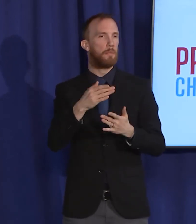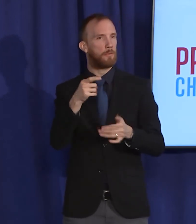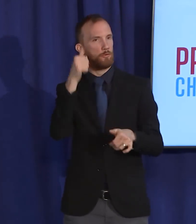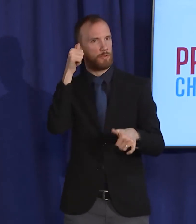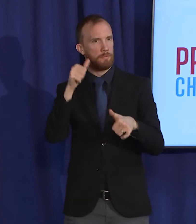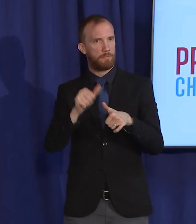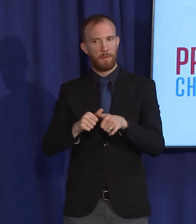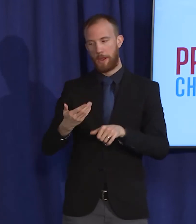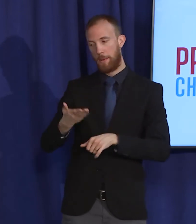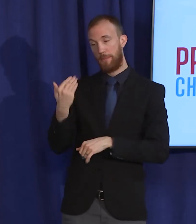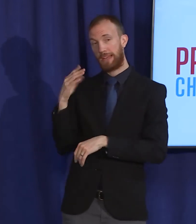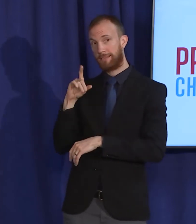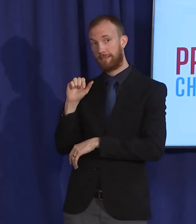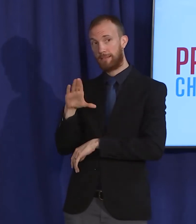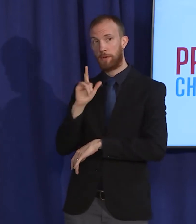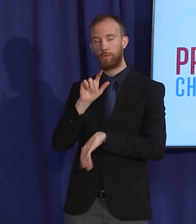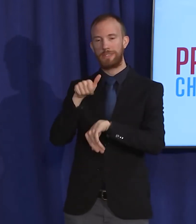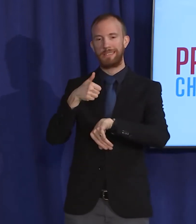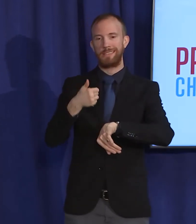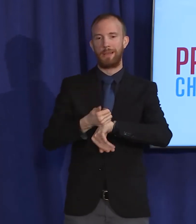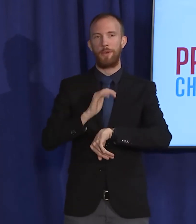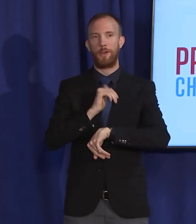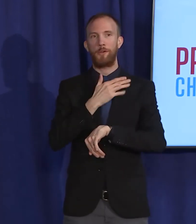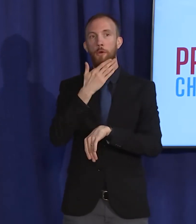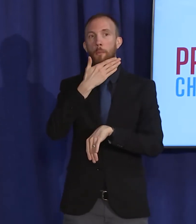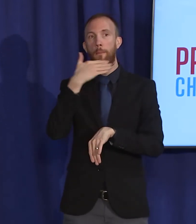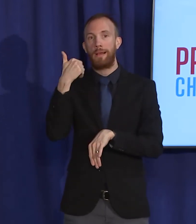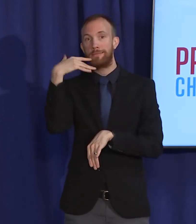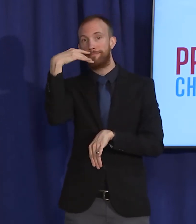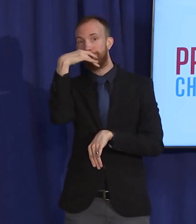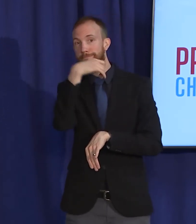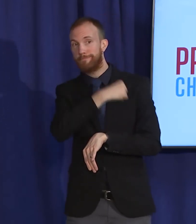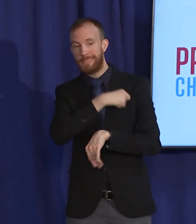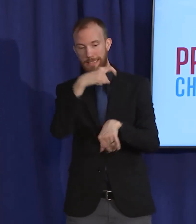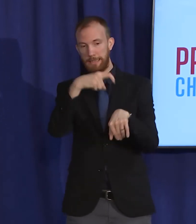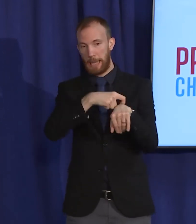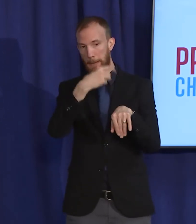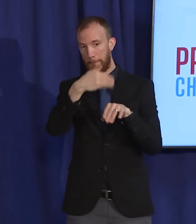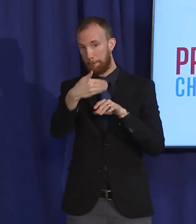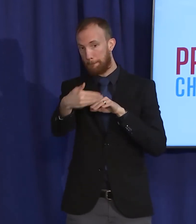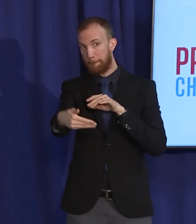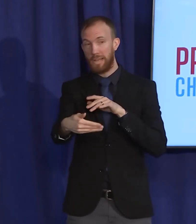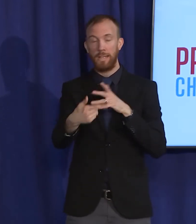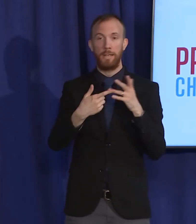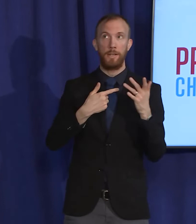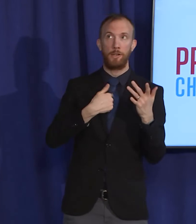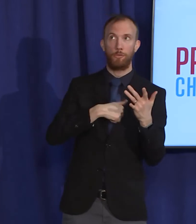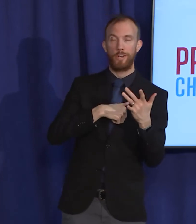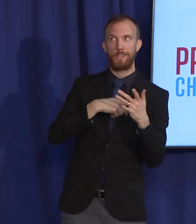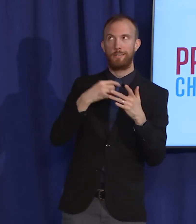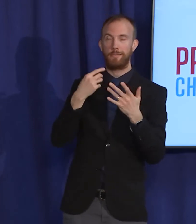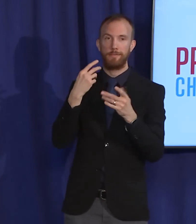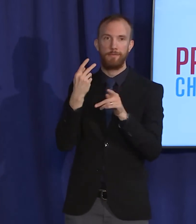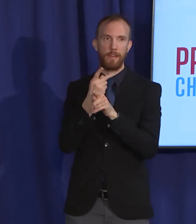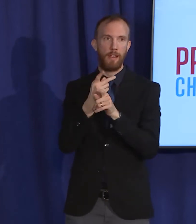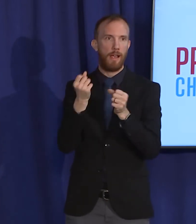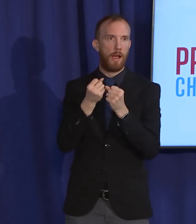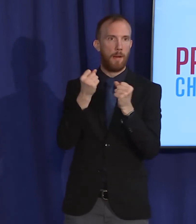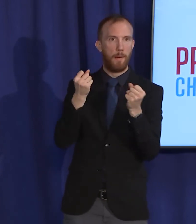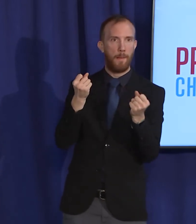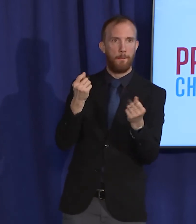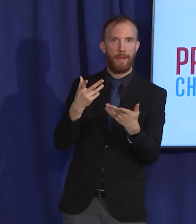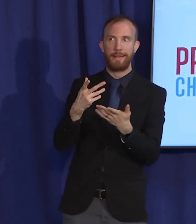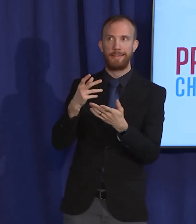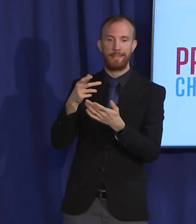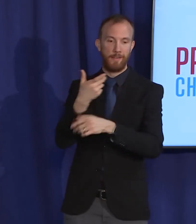at the beginning of December was a best estimate in terms of what we were assuming we would see related to vaccine supply. I actually think we did a pretty